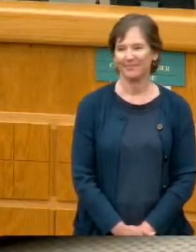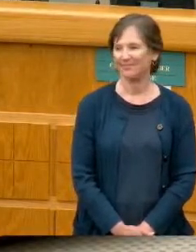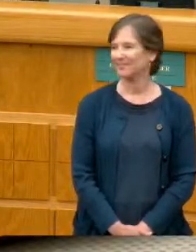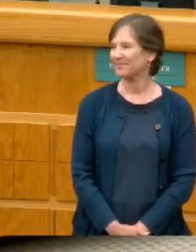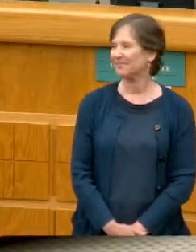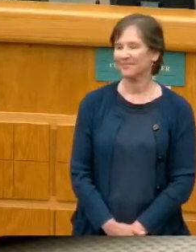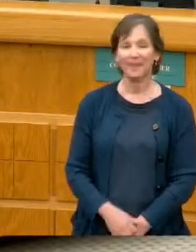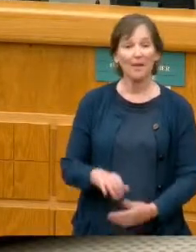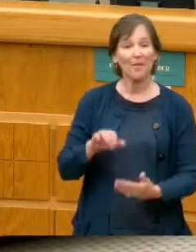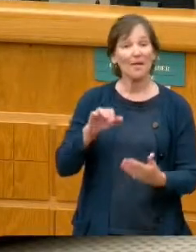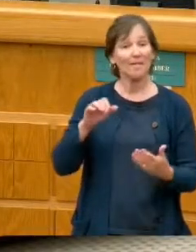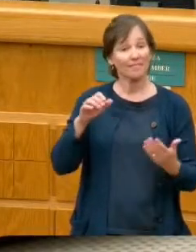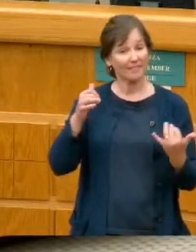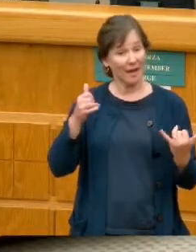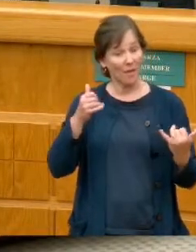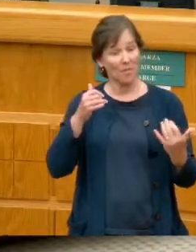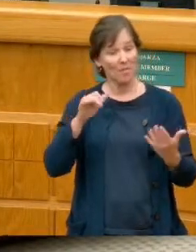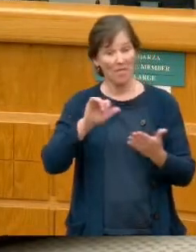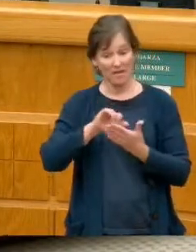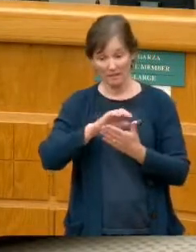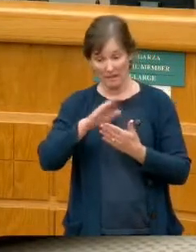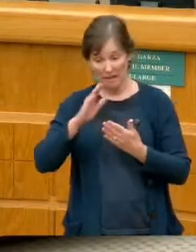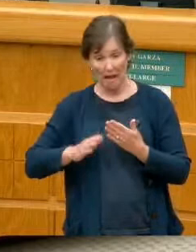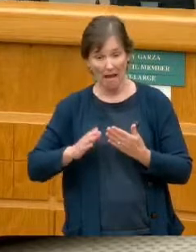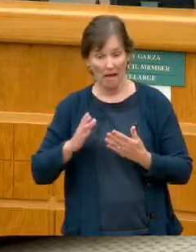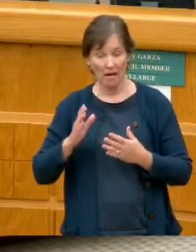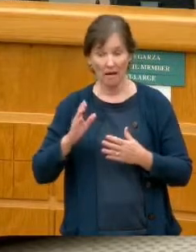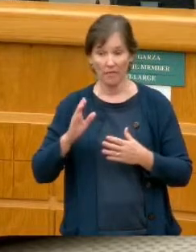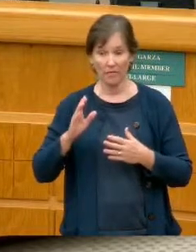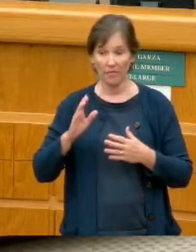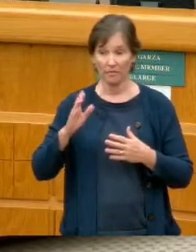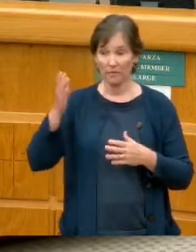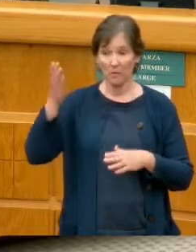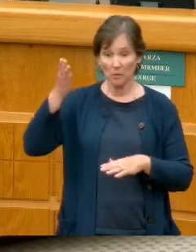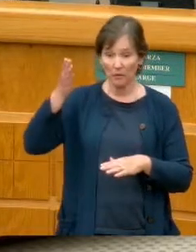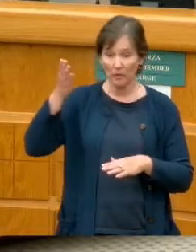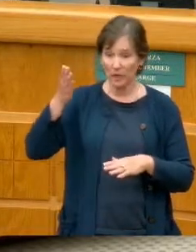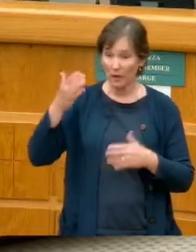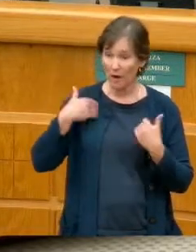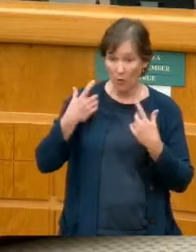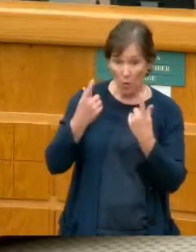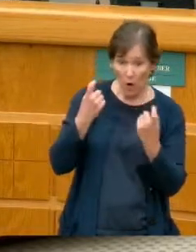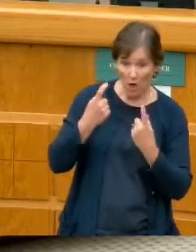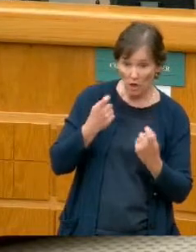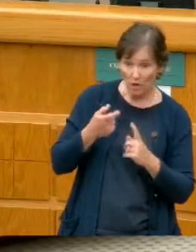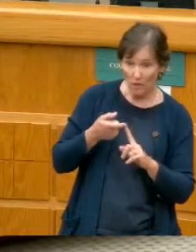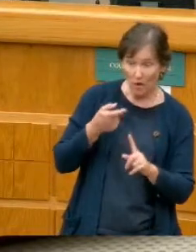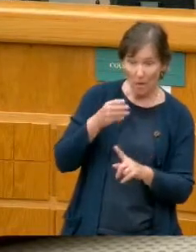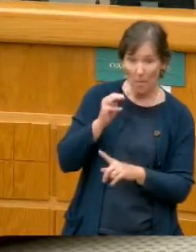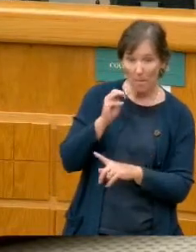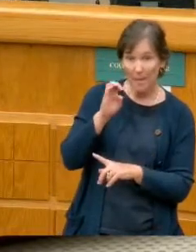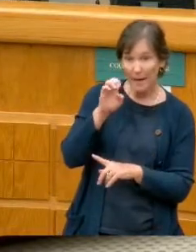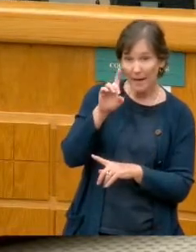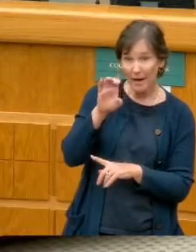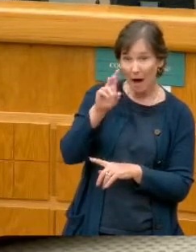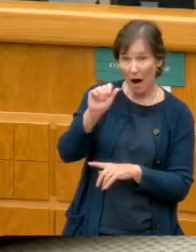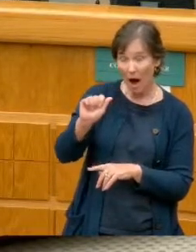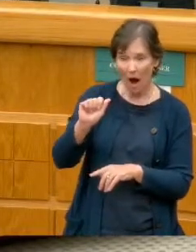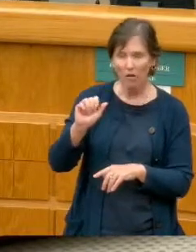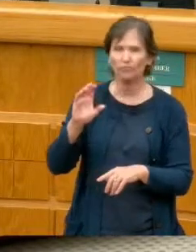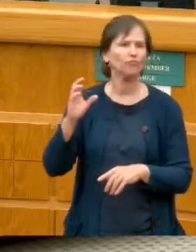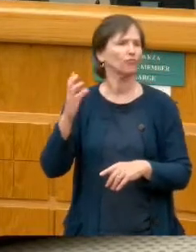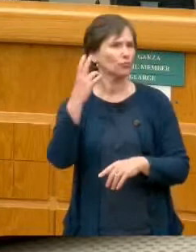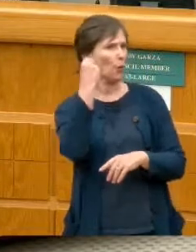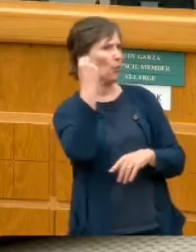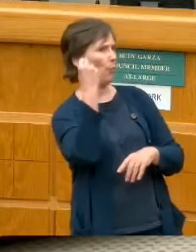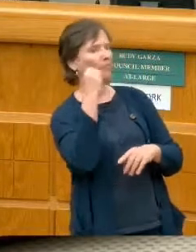Okay, that concludes our press briefing for today, and we want to see if there's any questions from the media. Okay, no questions from the media, thank you. So our next